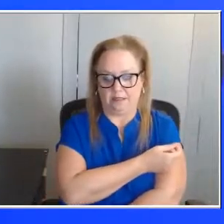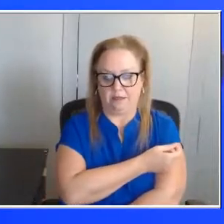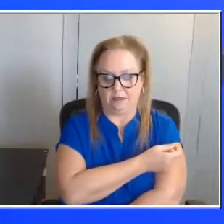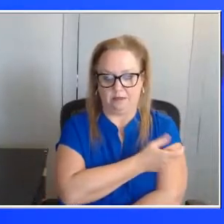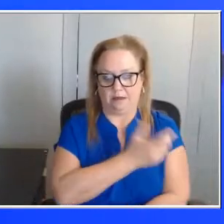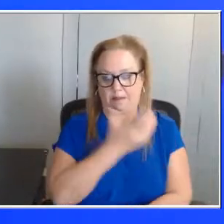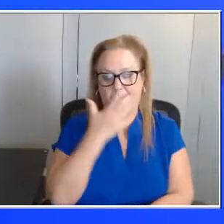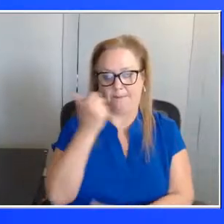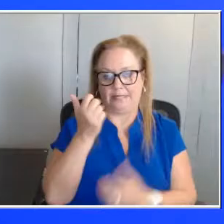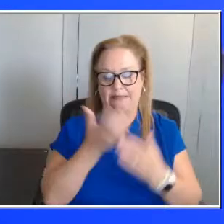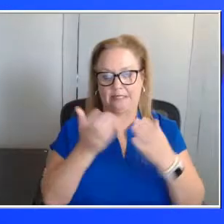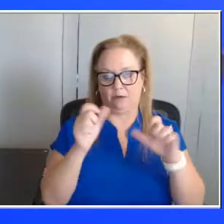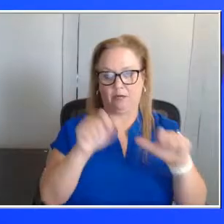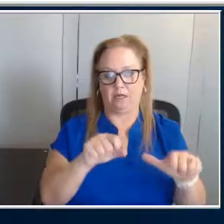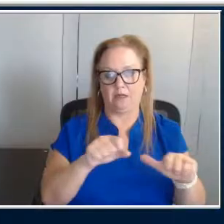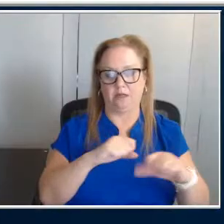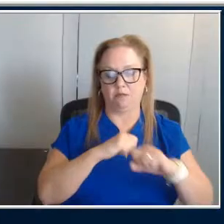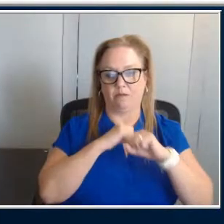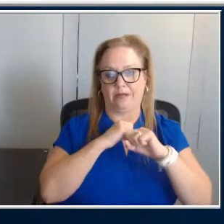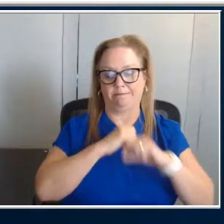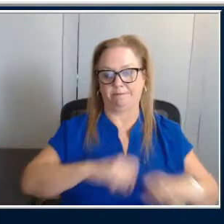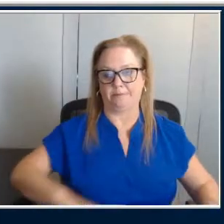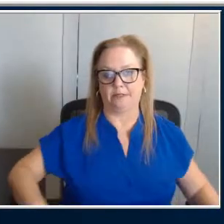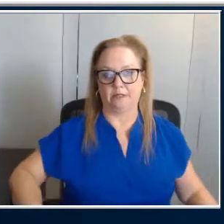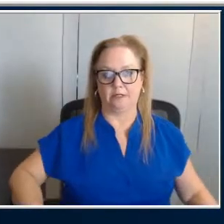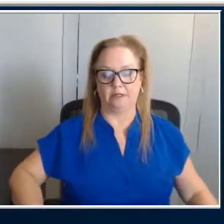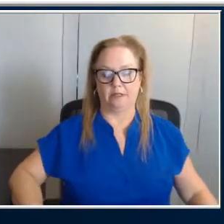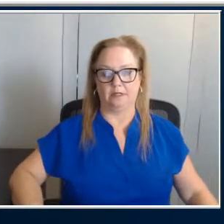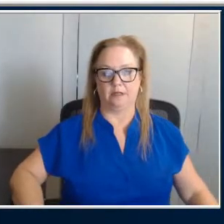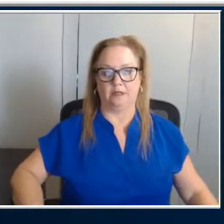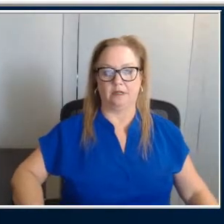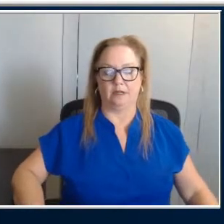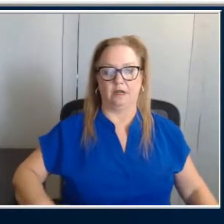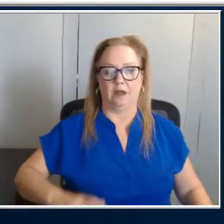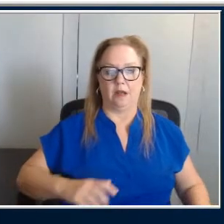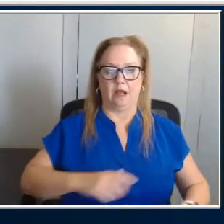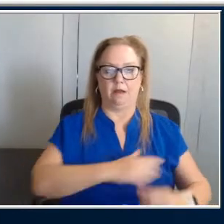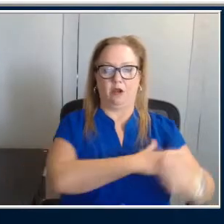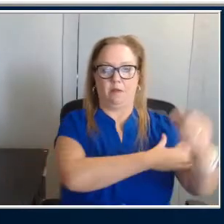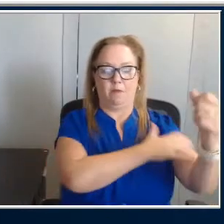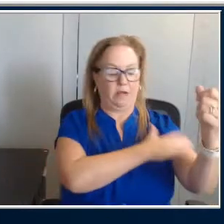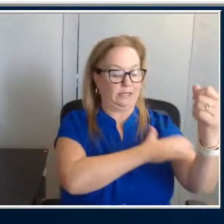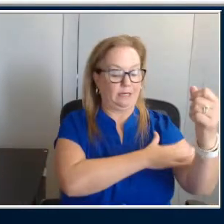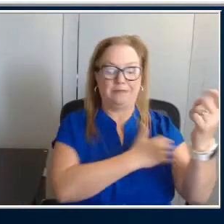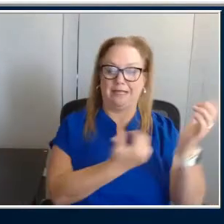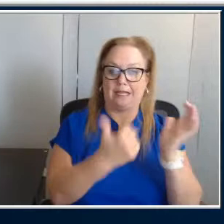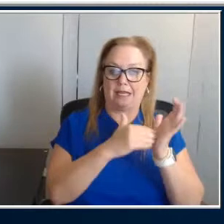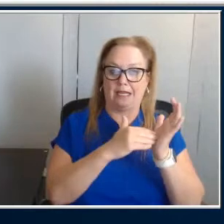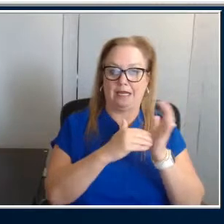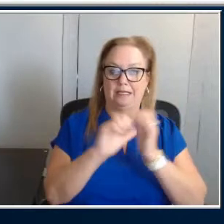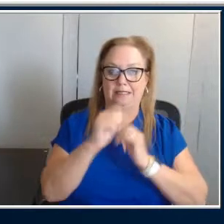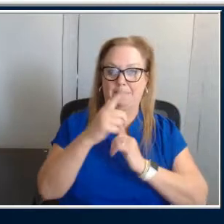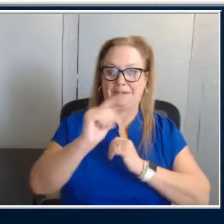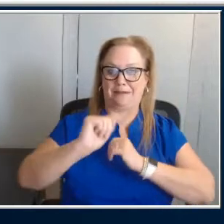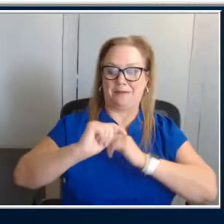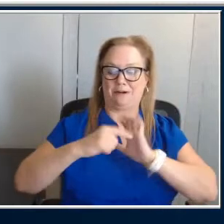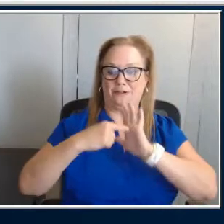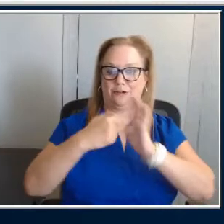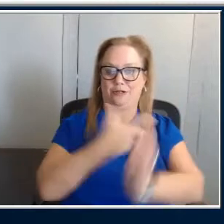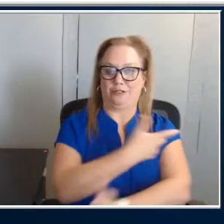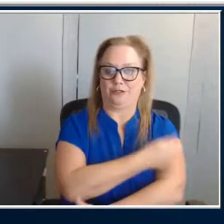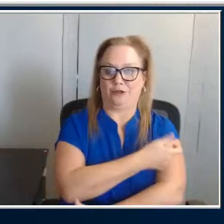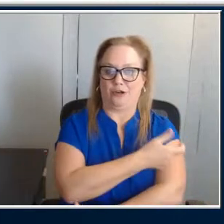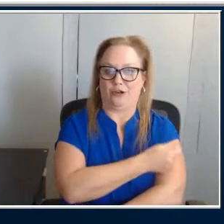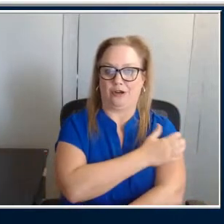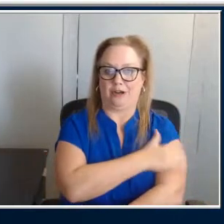thing that we can do to kind of prevent this. So. I will once again be bearing my biceps on this very program sometime in September, and I'm going to show off how much I've been